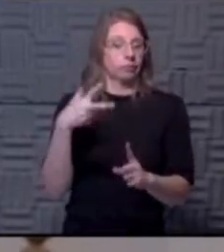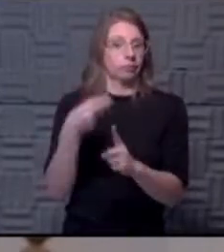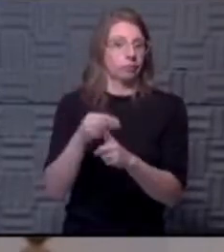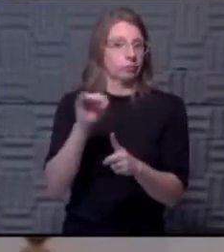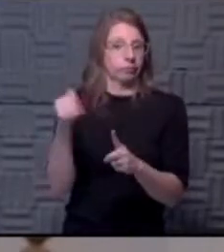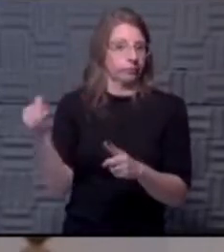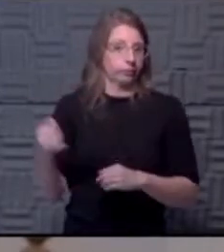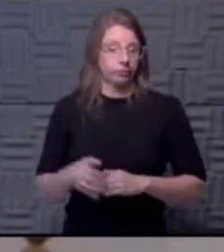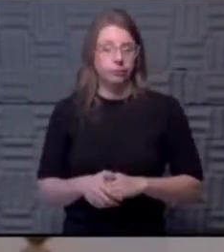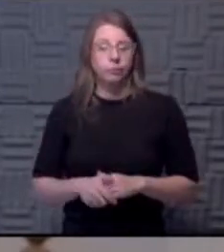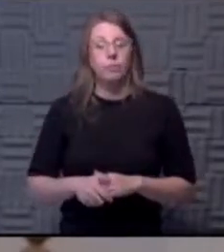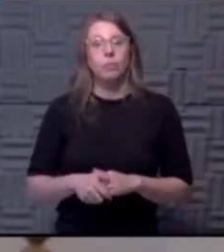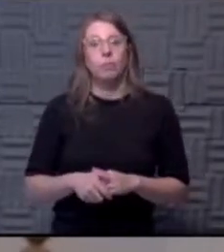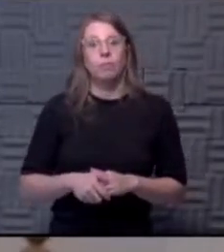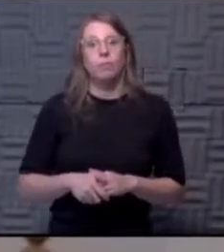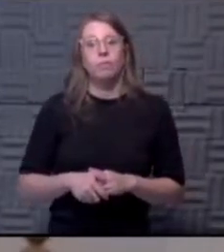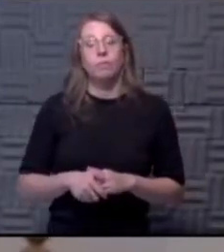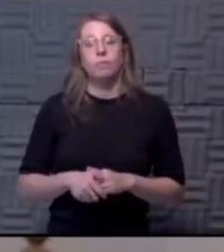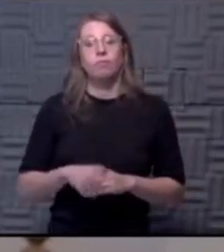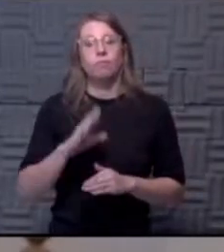alone.